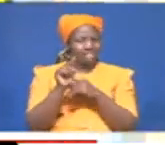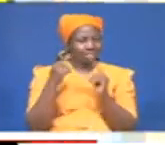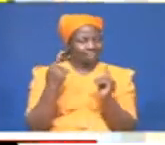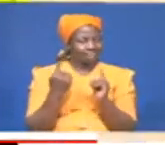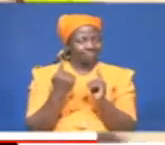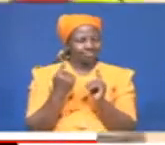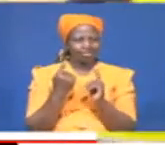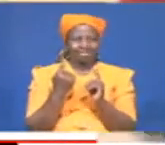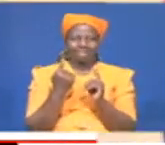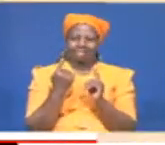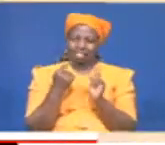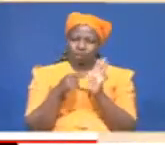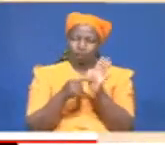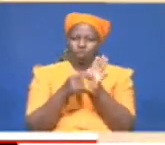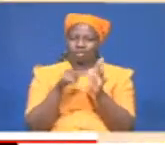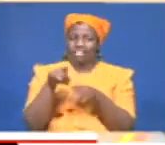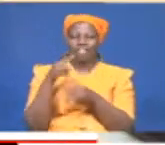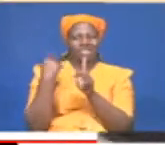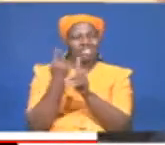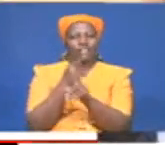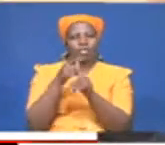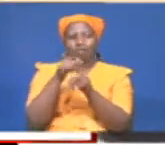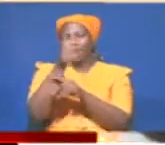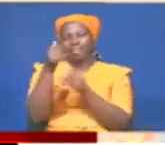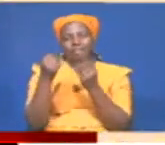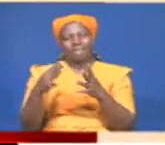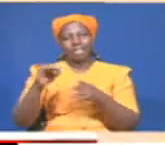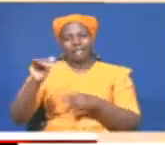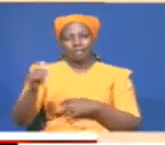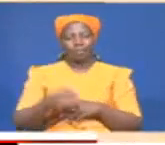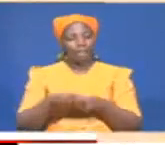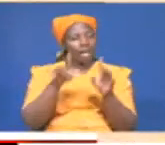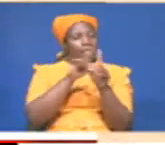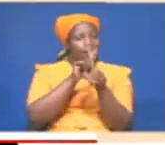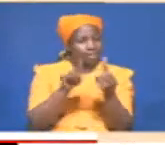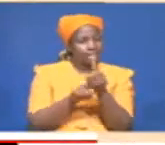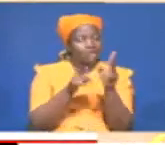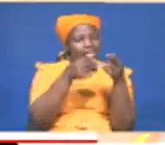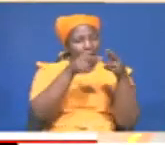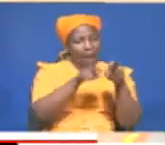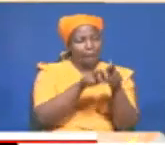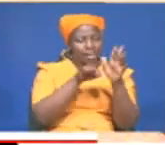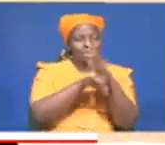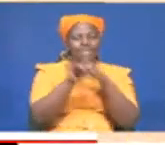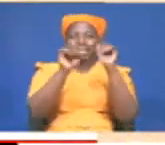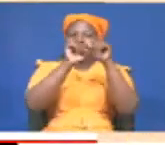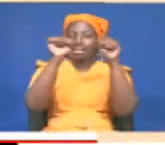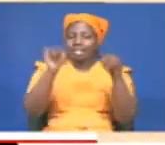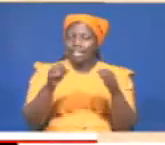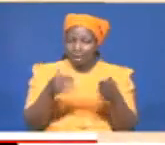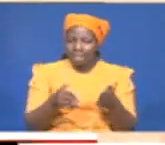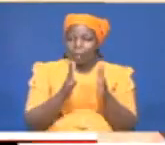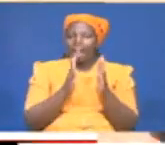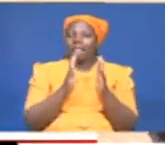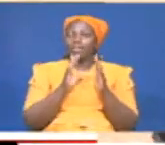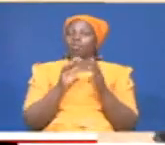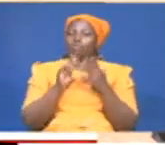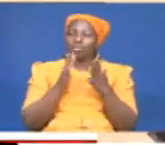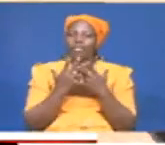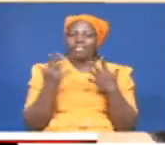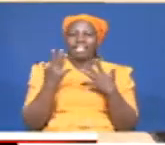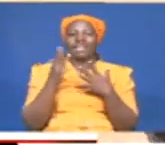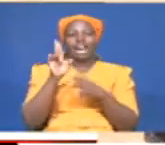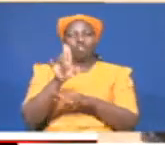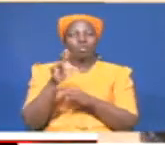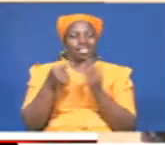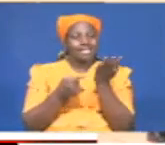any city. Everything is done in a very systematic manner and automated. Most of the things that are